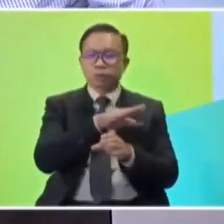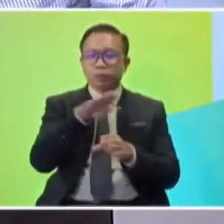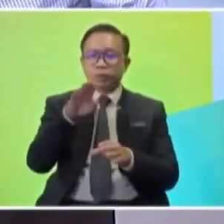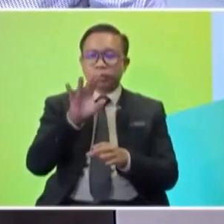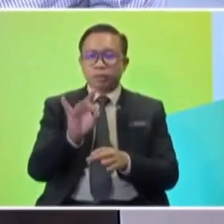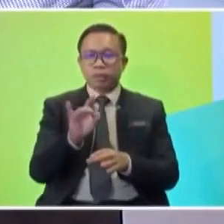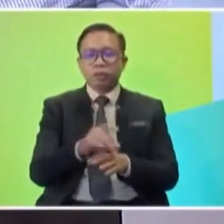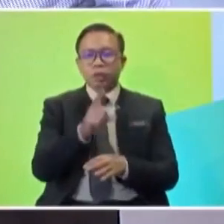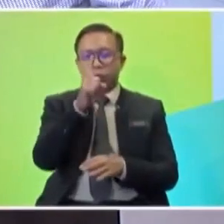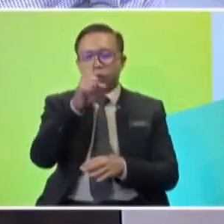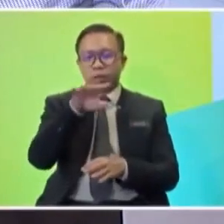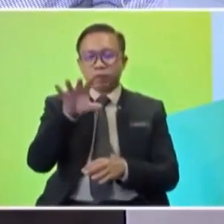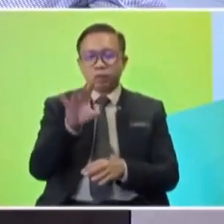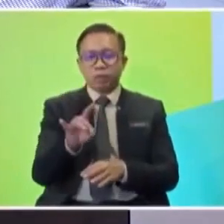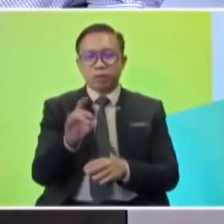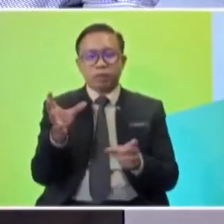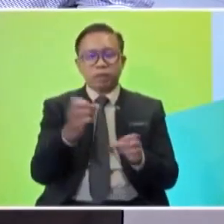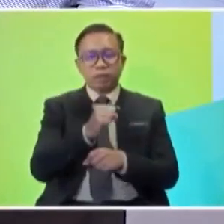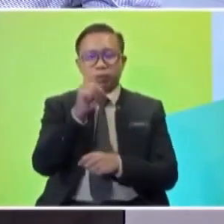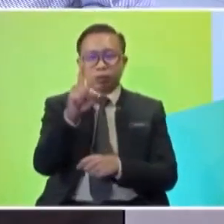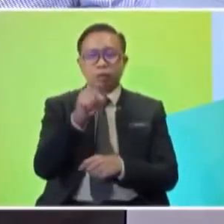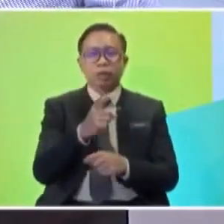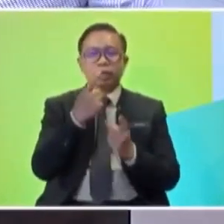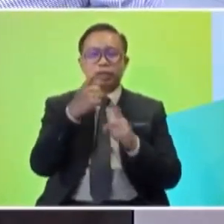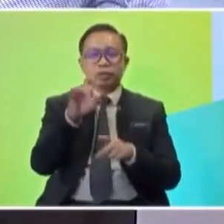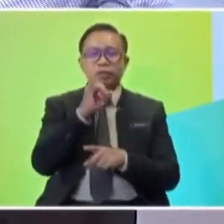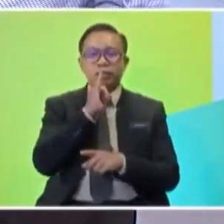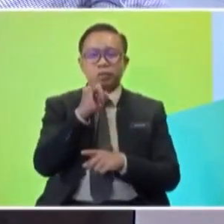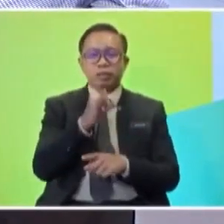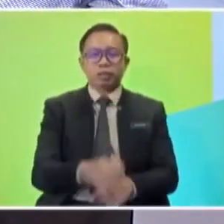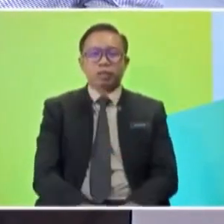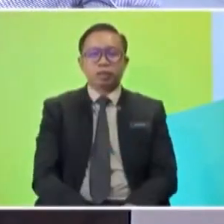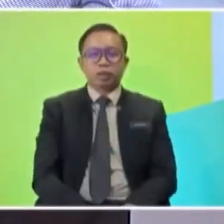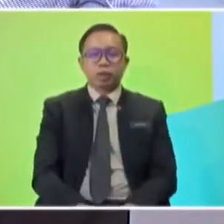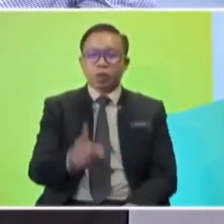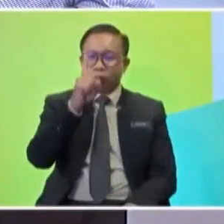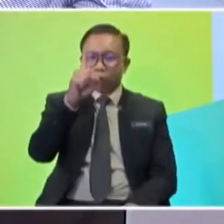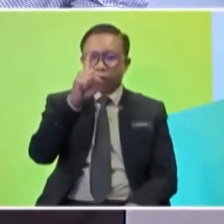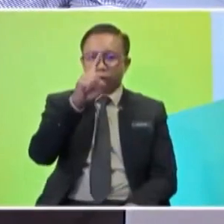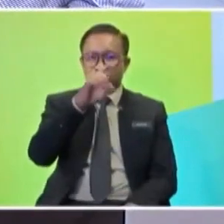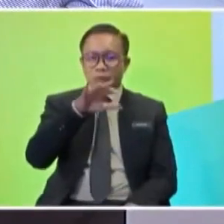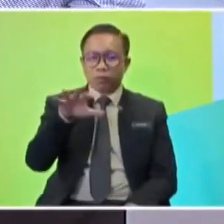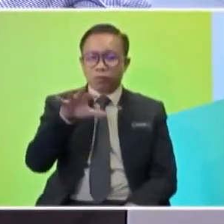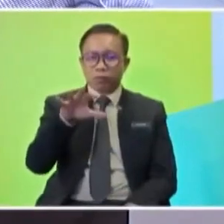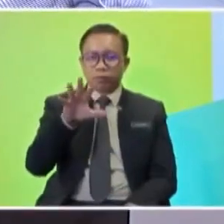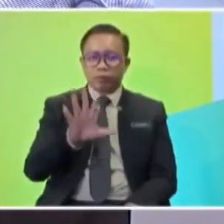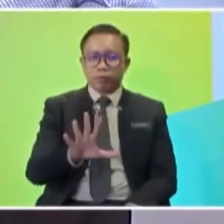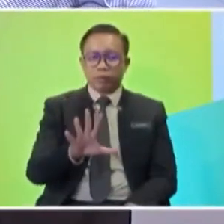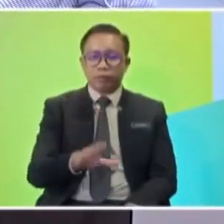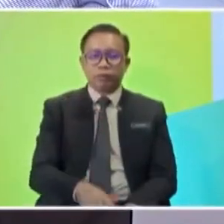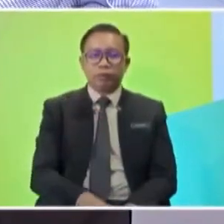get 1. Divide with 8, I get 1. So the answer is 1 over